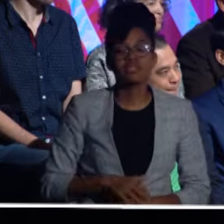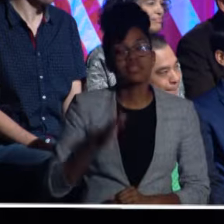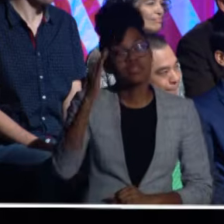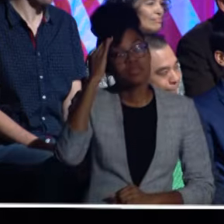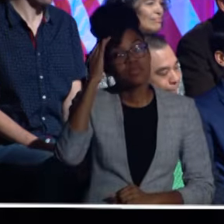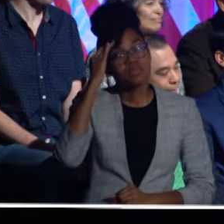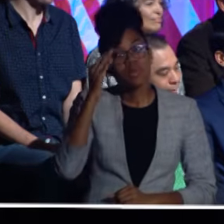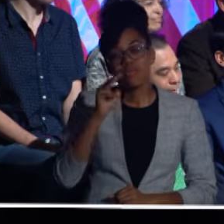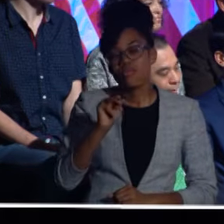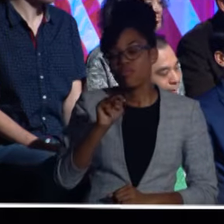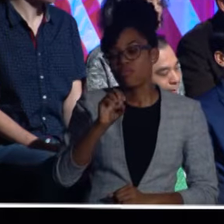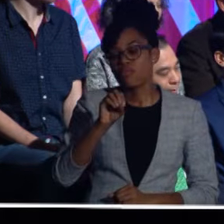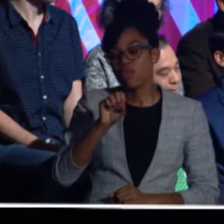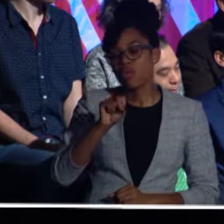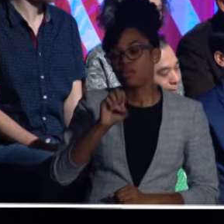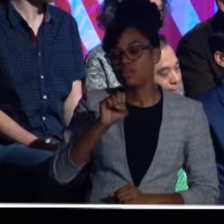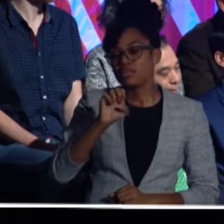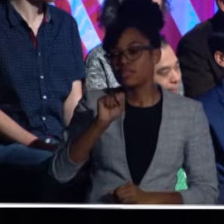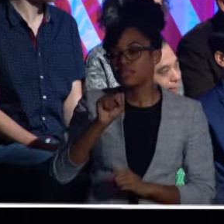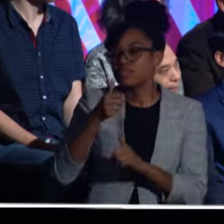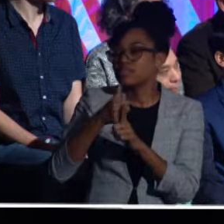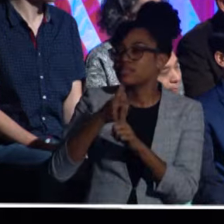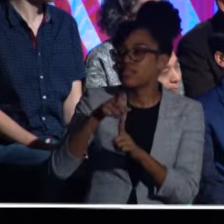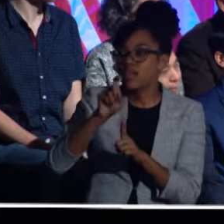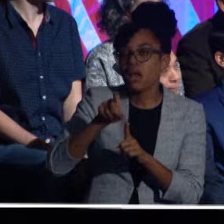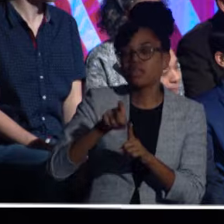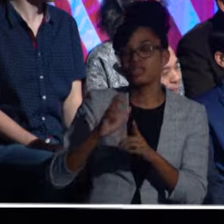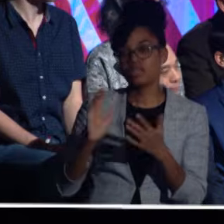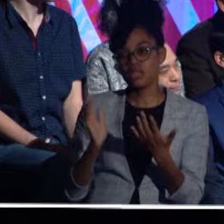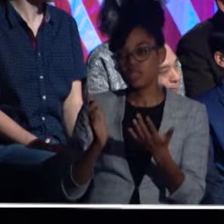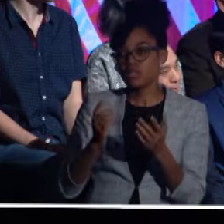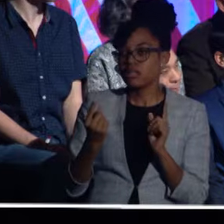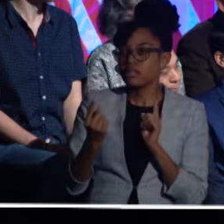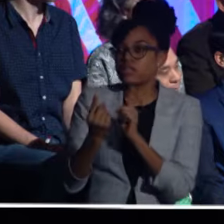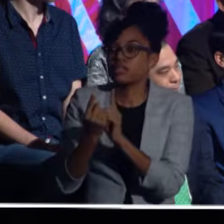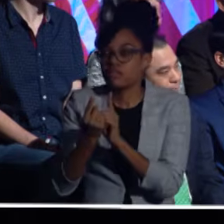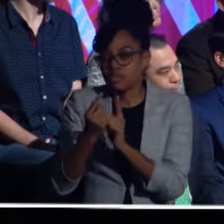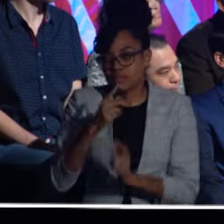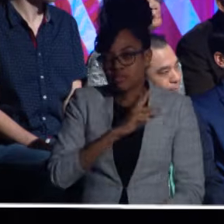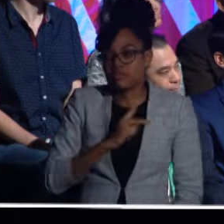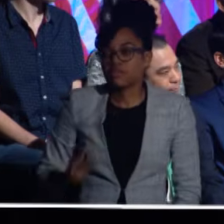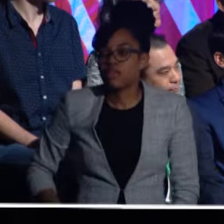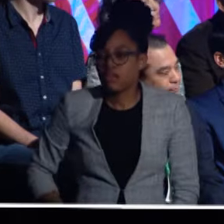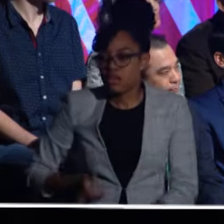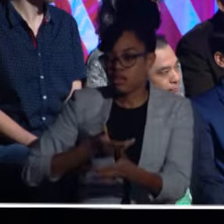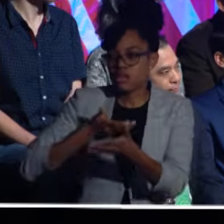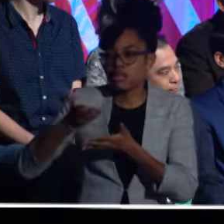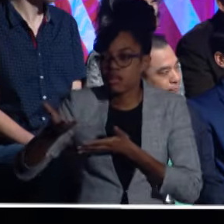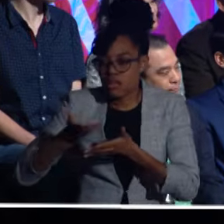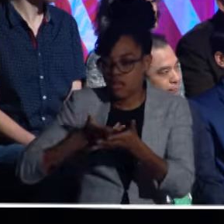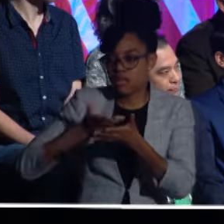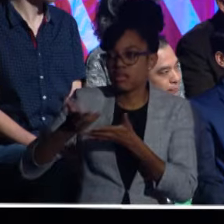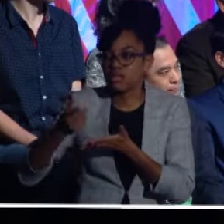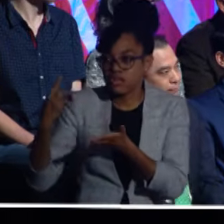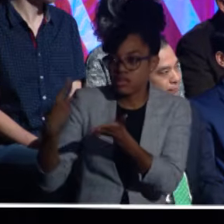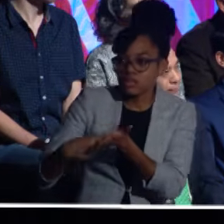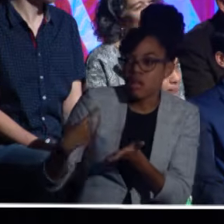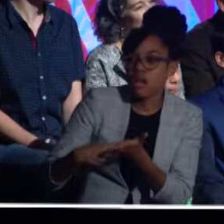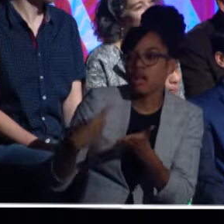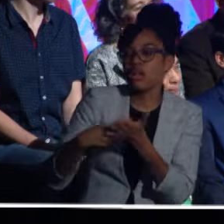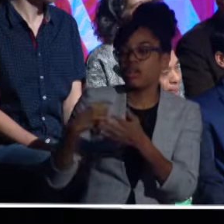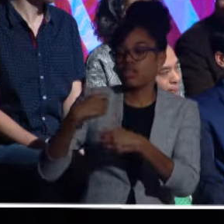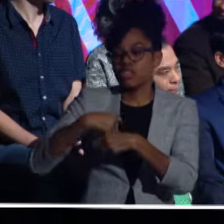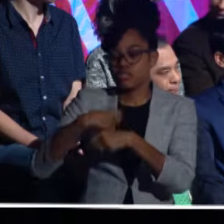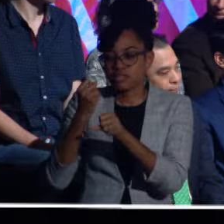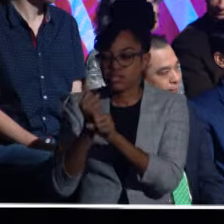to spend some time cajoling Pharaoh, negotiating with Pharaoh, trying to draft better policy with Pharaoh, one day when